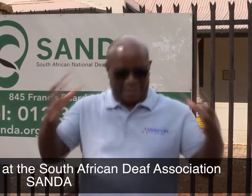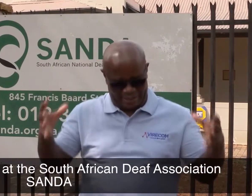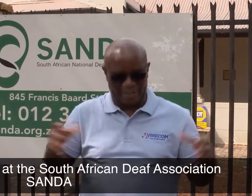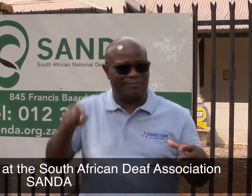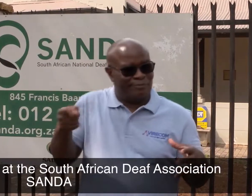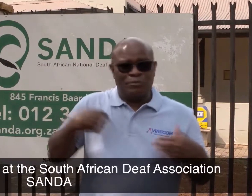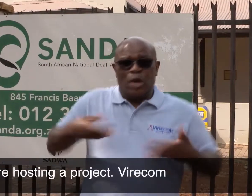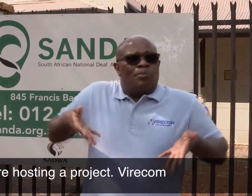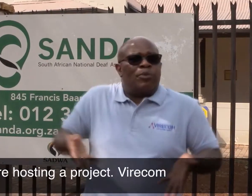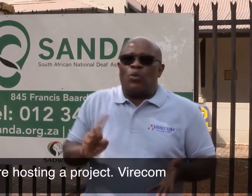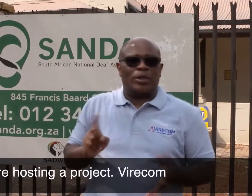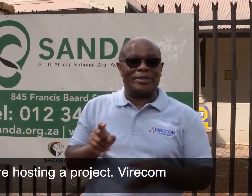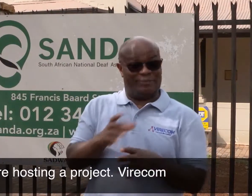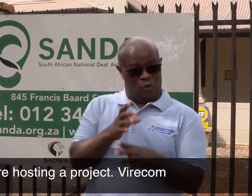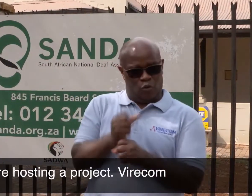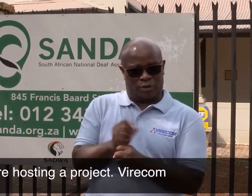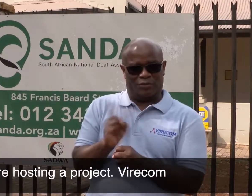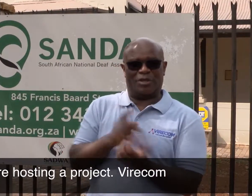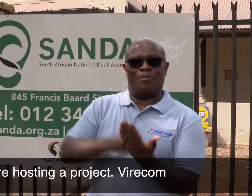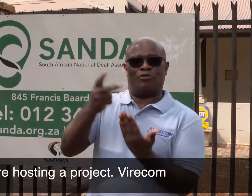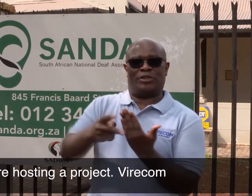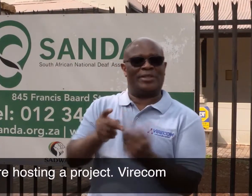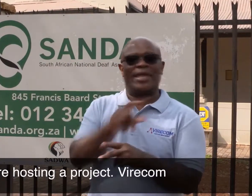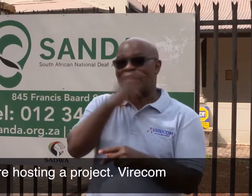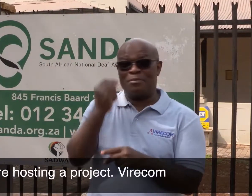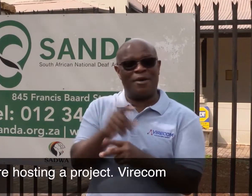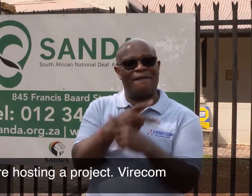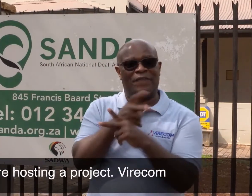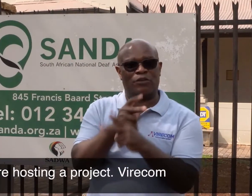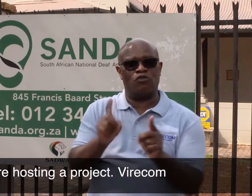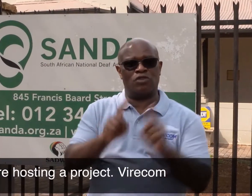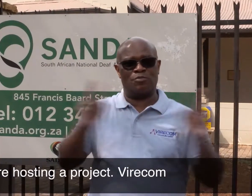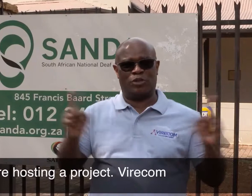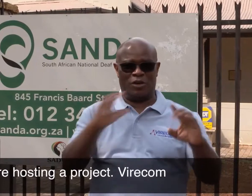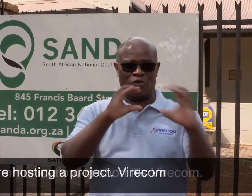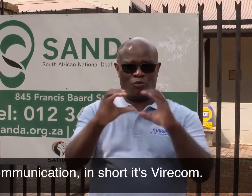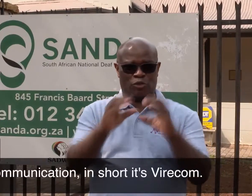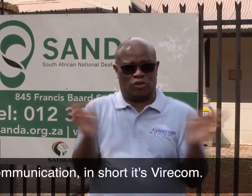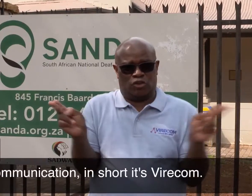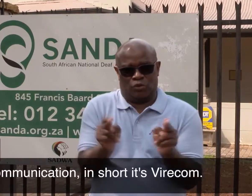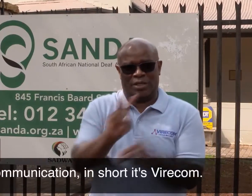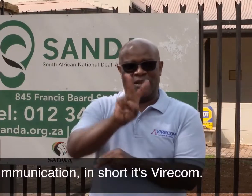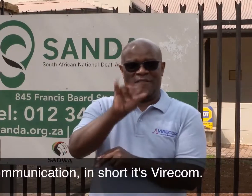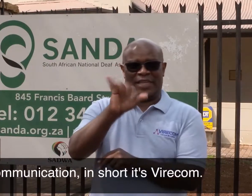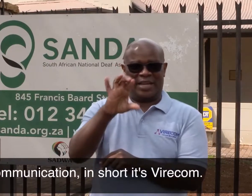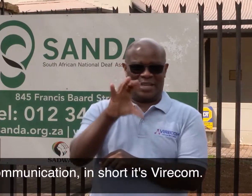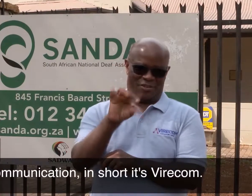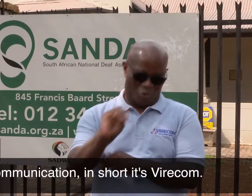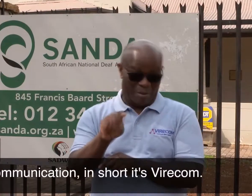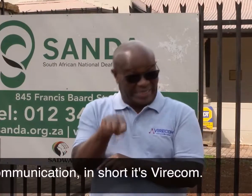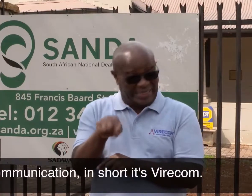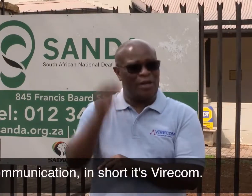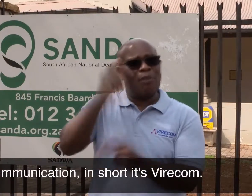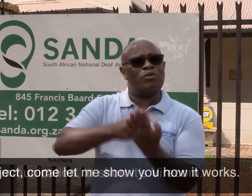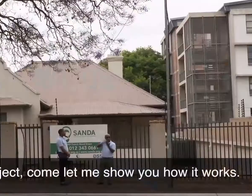Devil Station, SANDA. So I'm here hosting a project via call, video remote communication. In short,